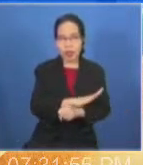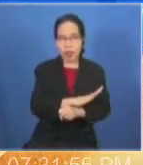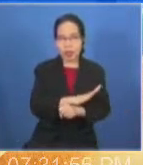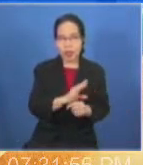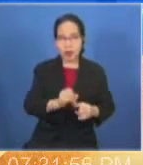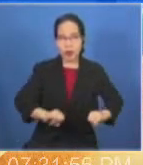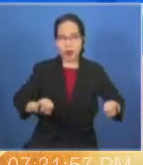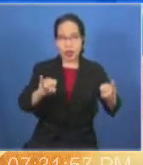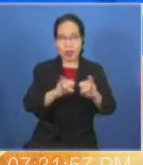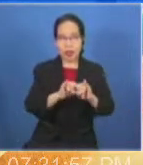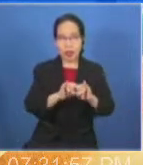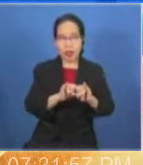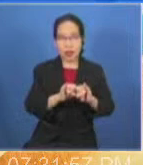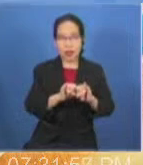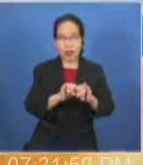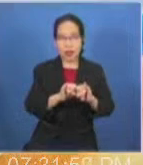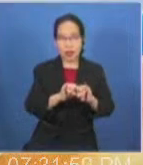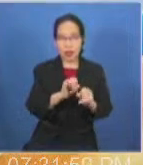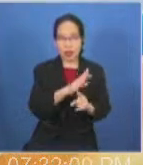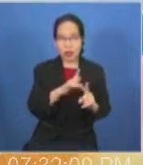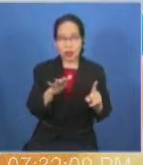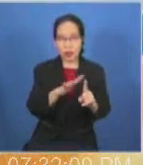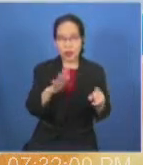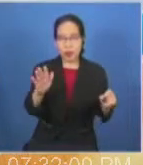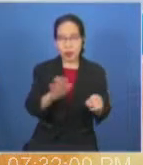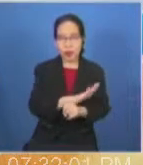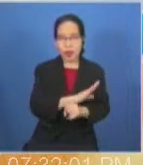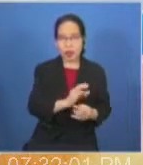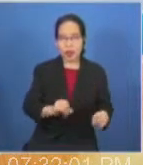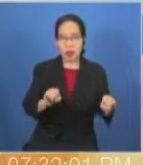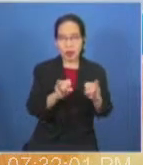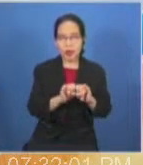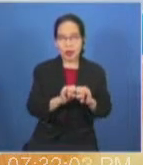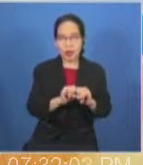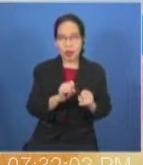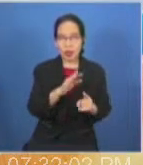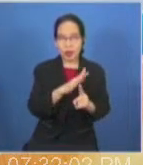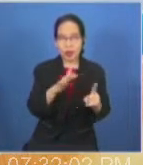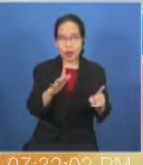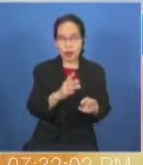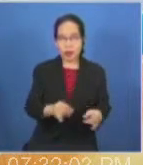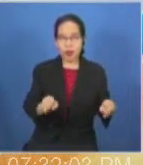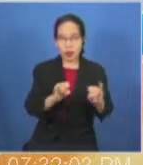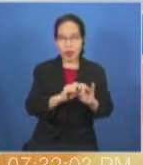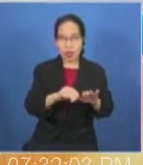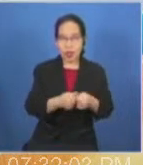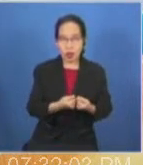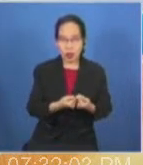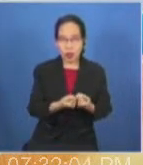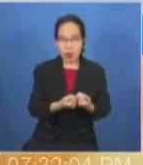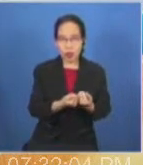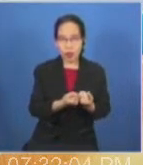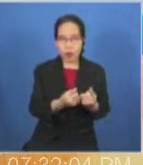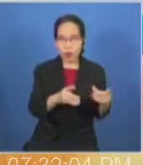So the observance of the law is important. We should know how to do it.